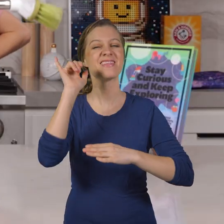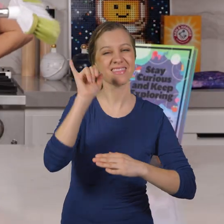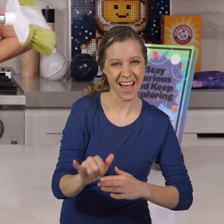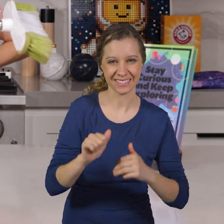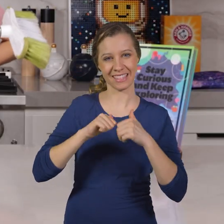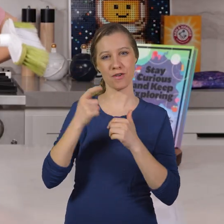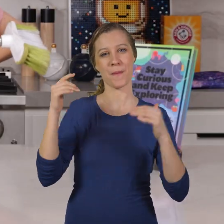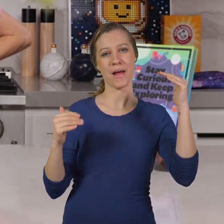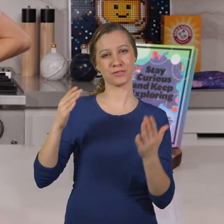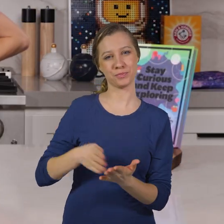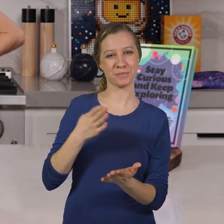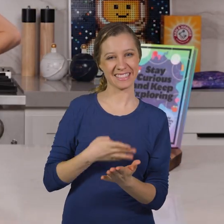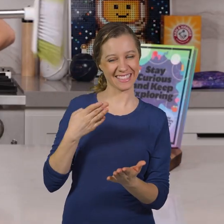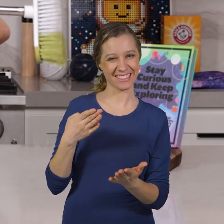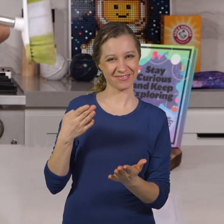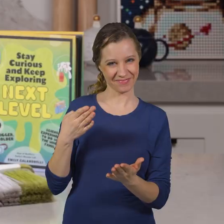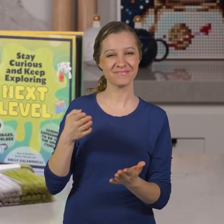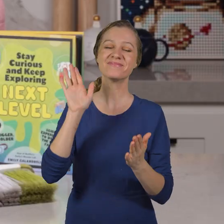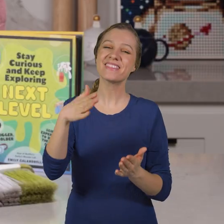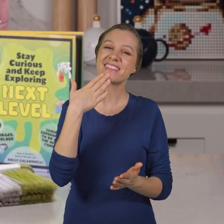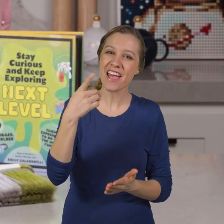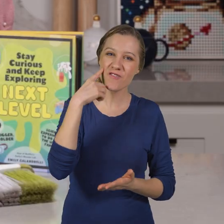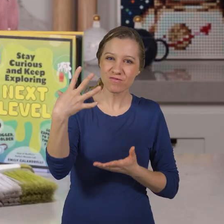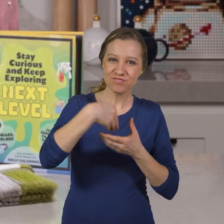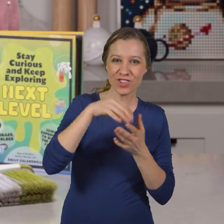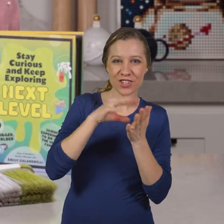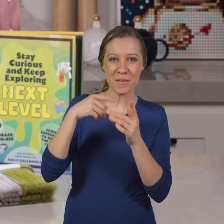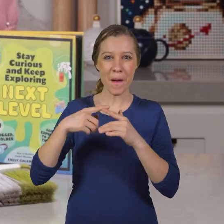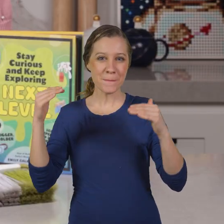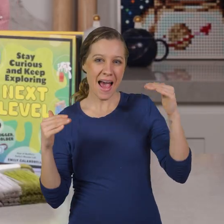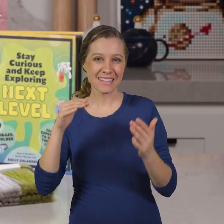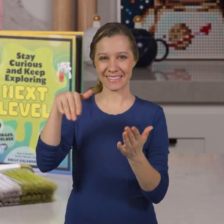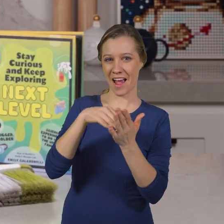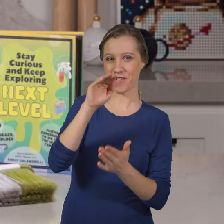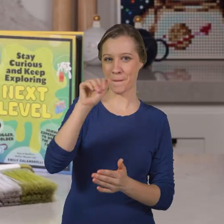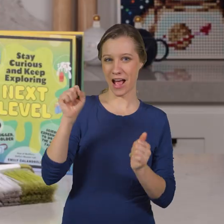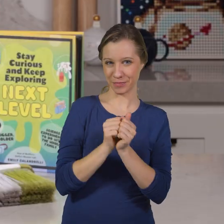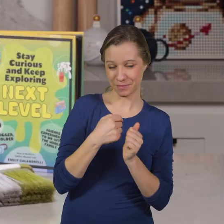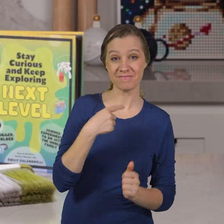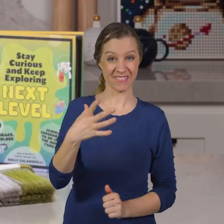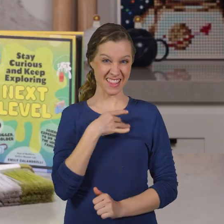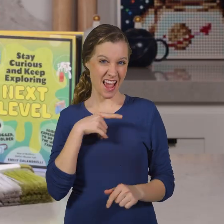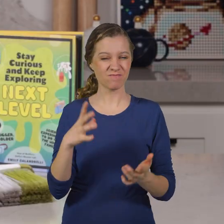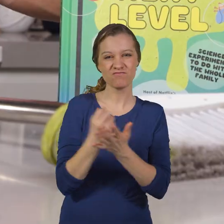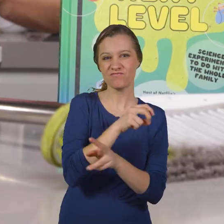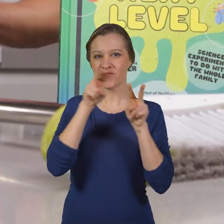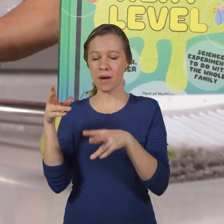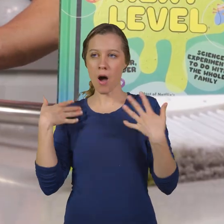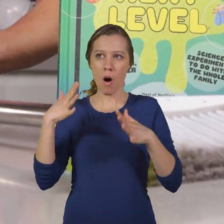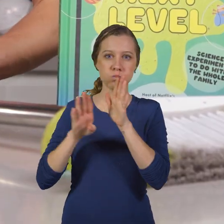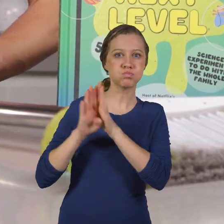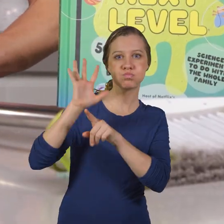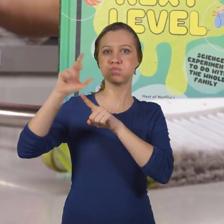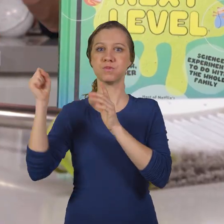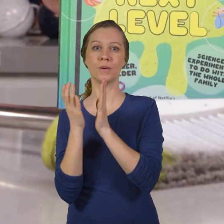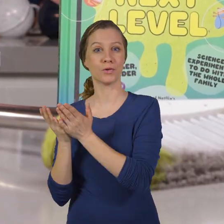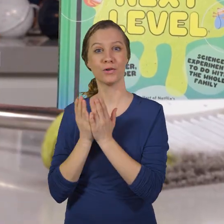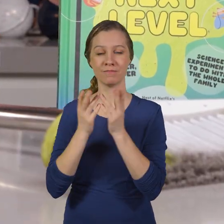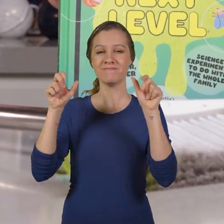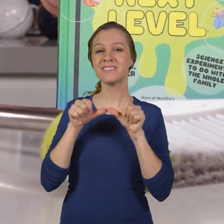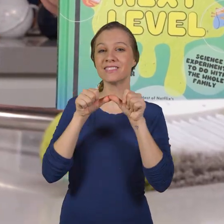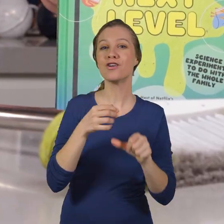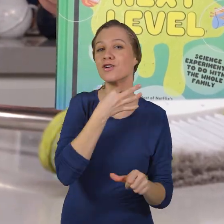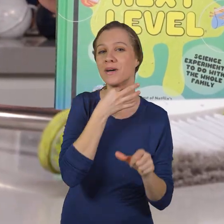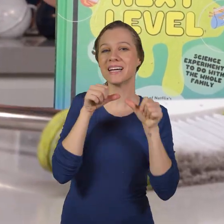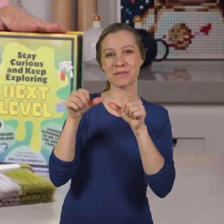And that is how you balance a broomstick. Thanks for learning all about balance and center of mass with me. If you like this one, check out my best-selling Stay Curious and